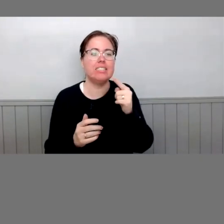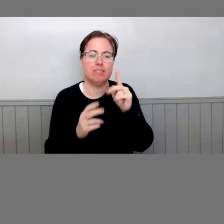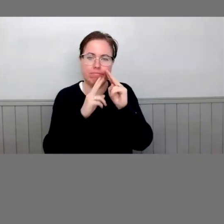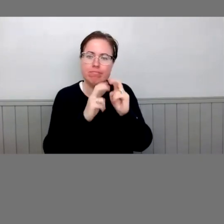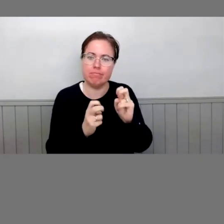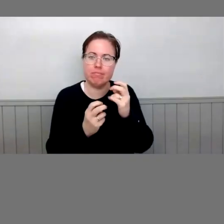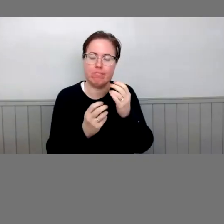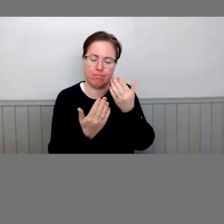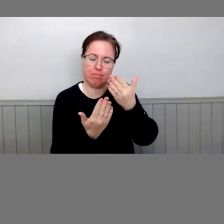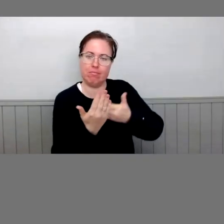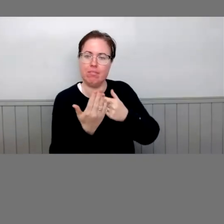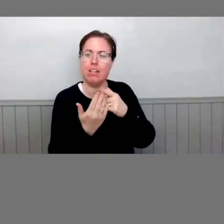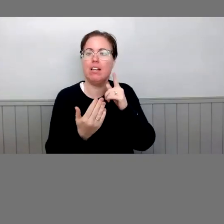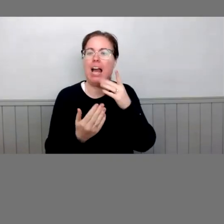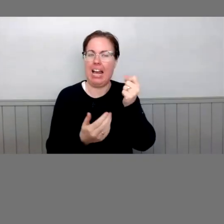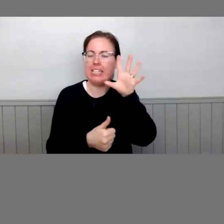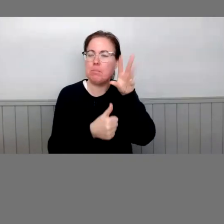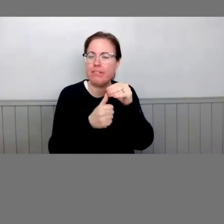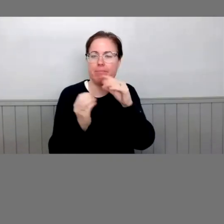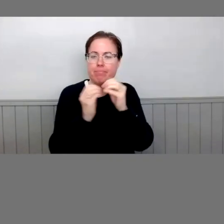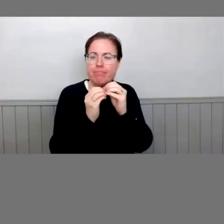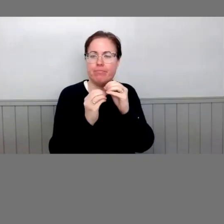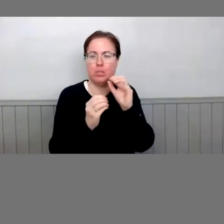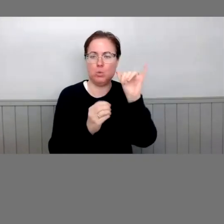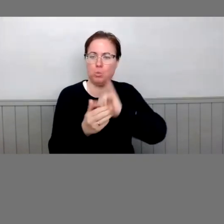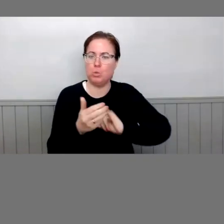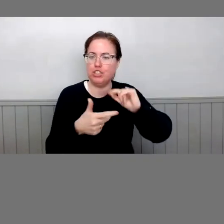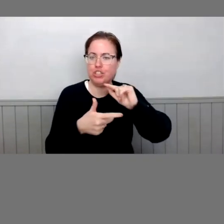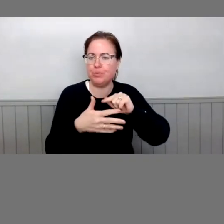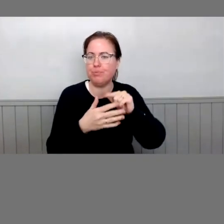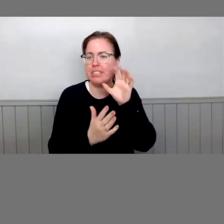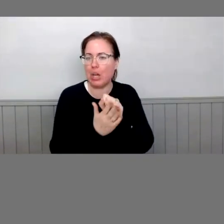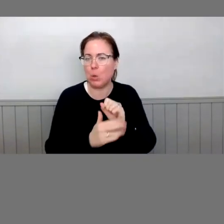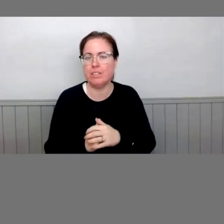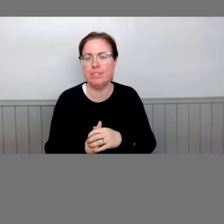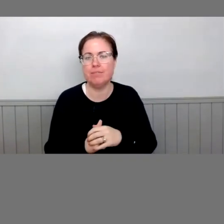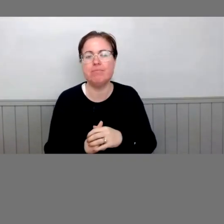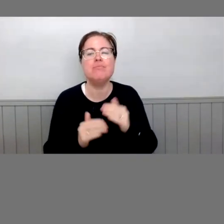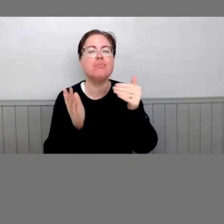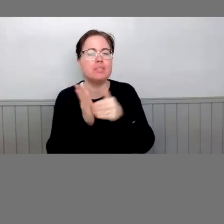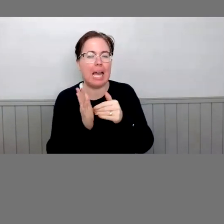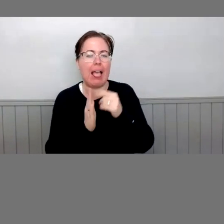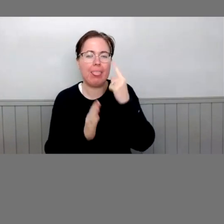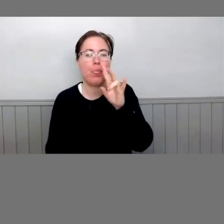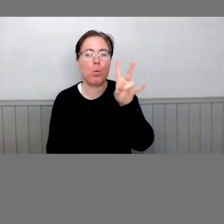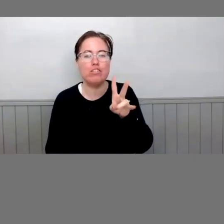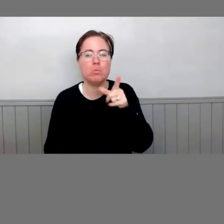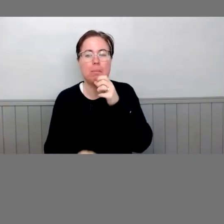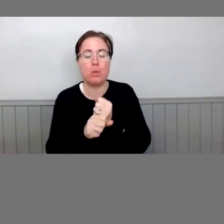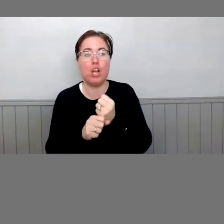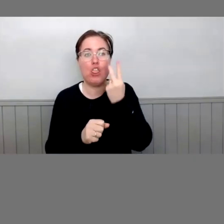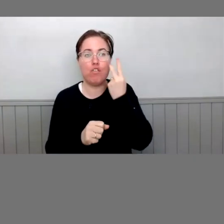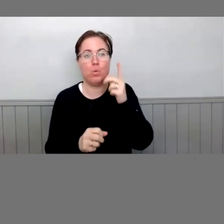that was there, yeah, around those specific diagnoses. Yeah, so I think the question is just that the review is looking on the overlap